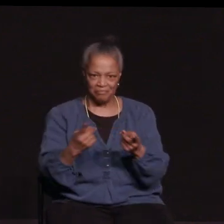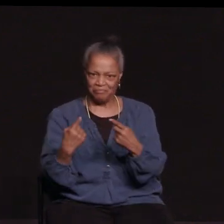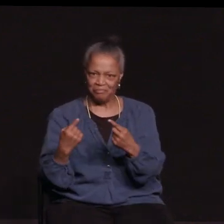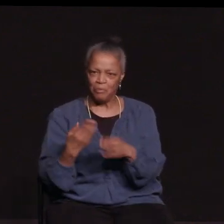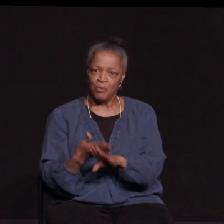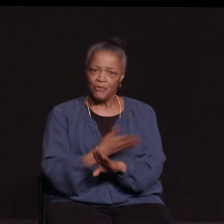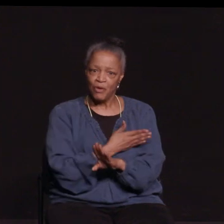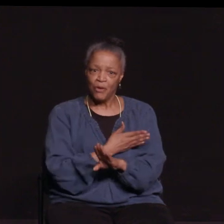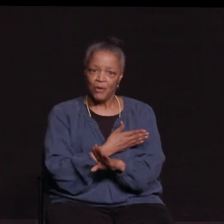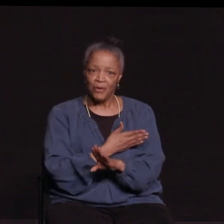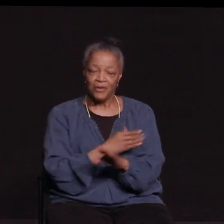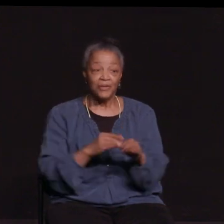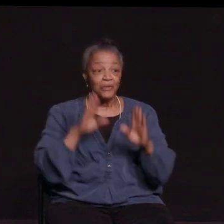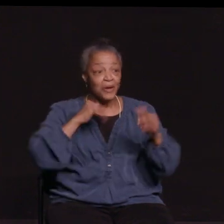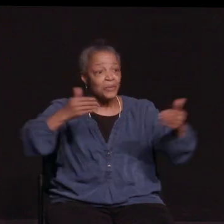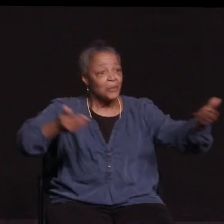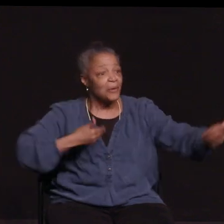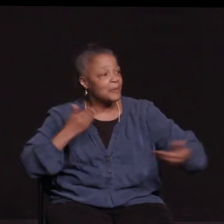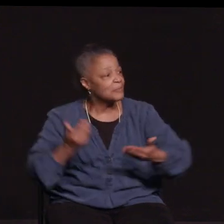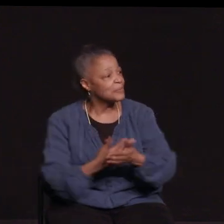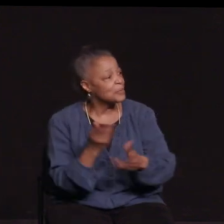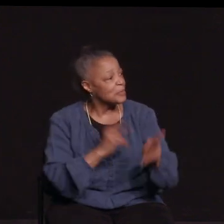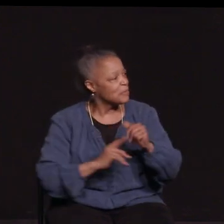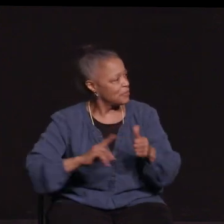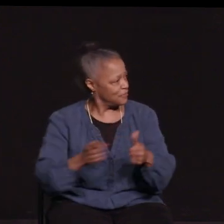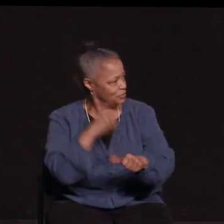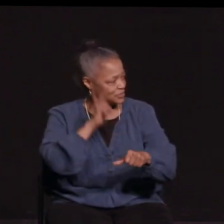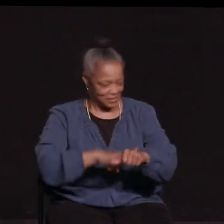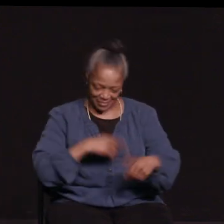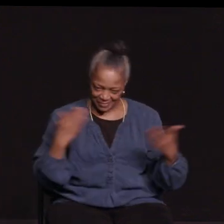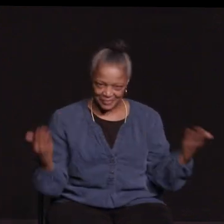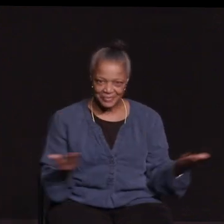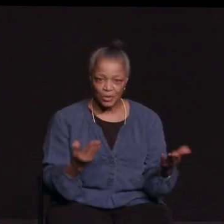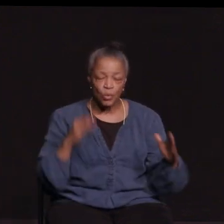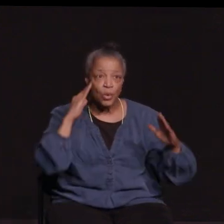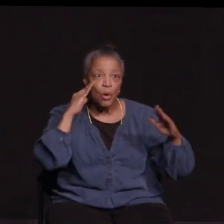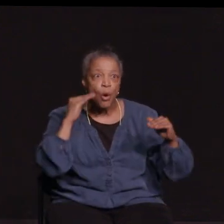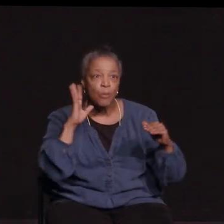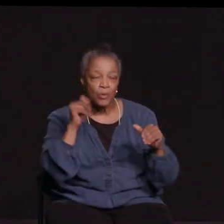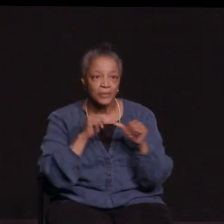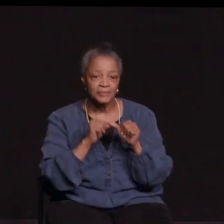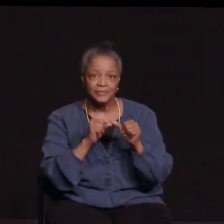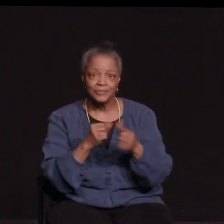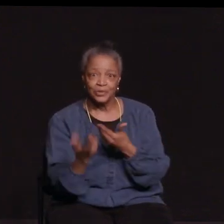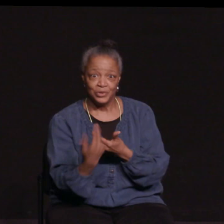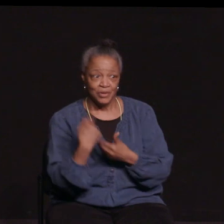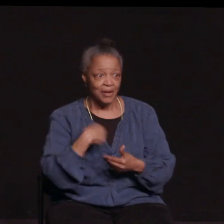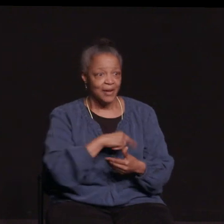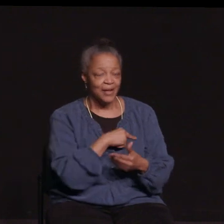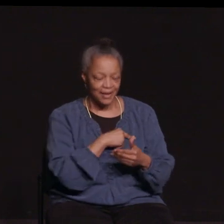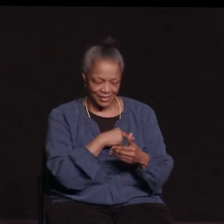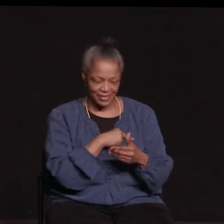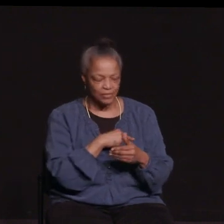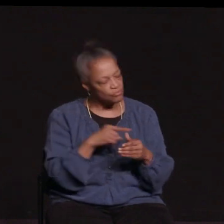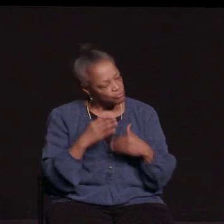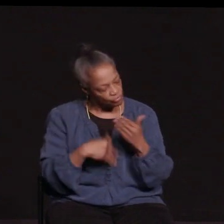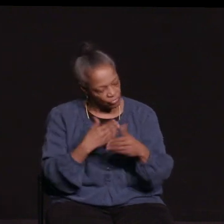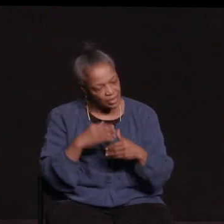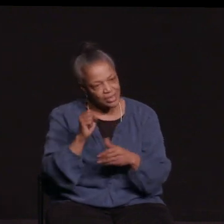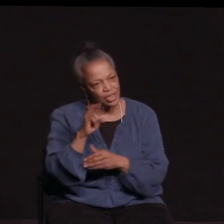before. It's great to welcome people who are here for the first time. We hope that you will continue to join us throughout the season, the